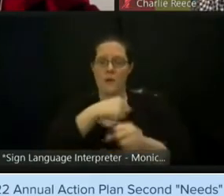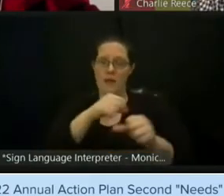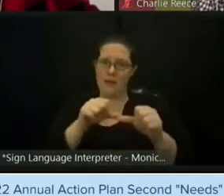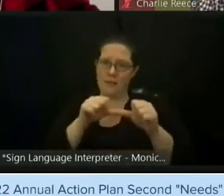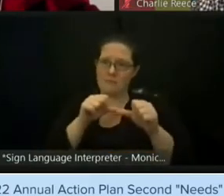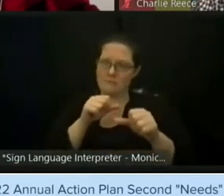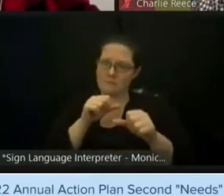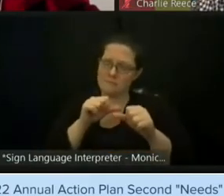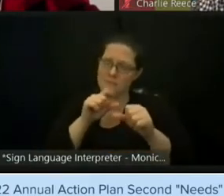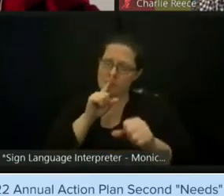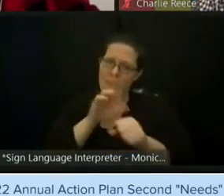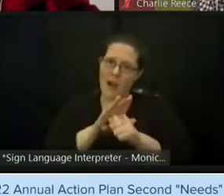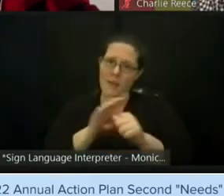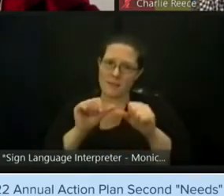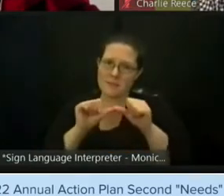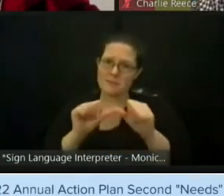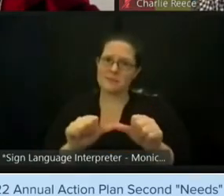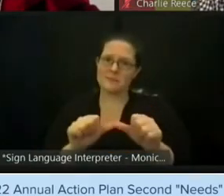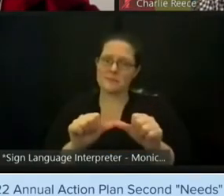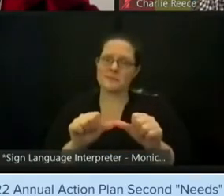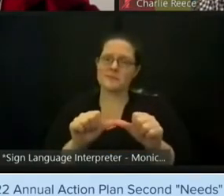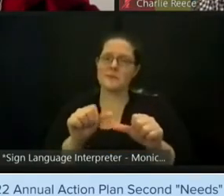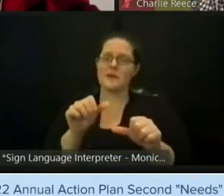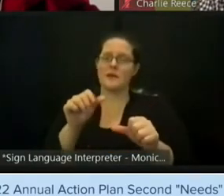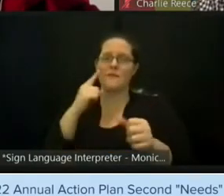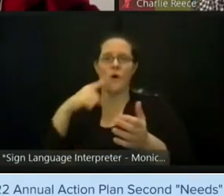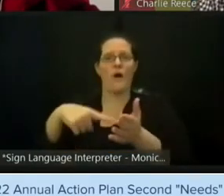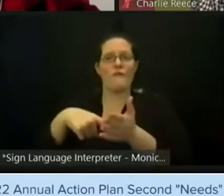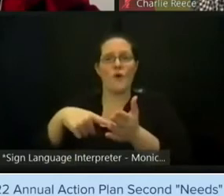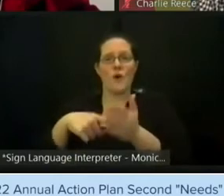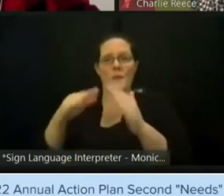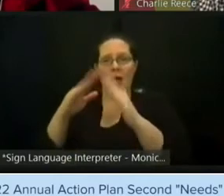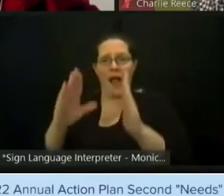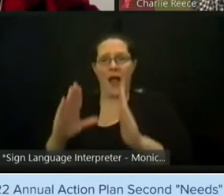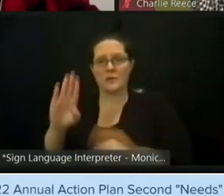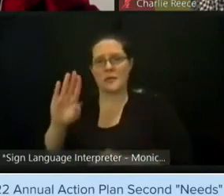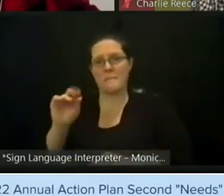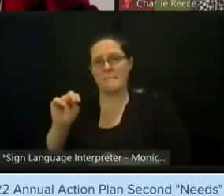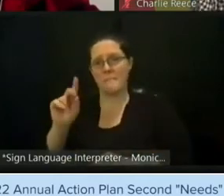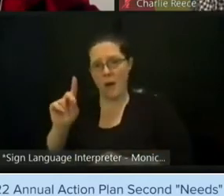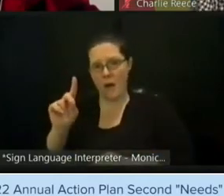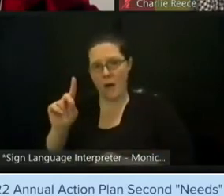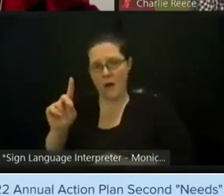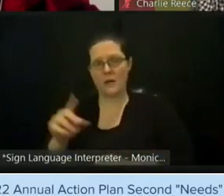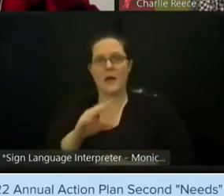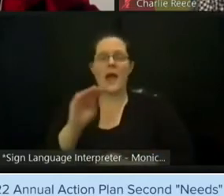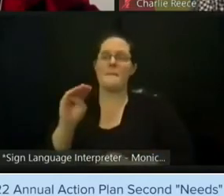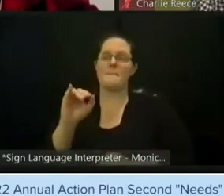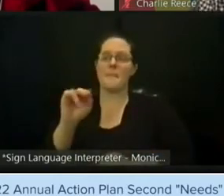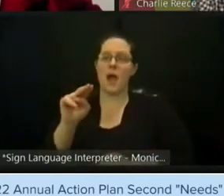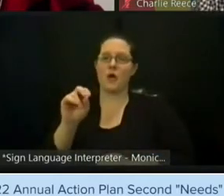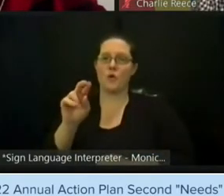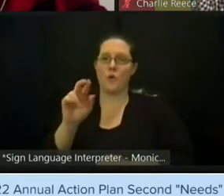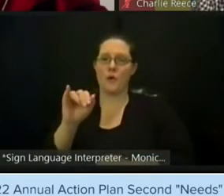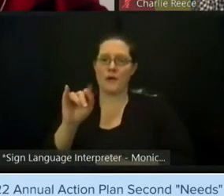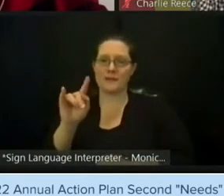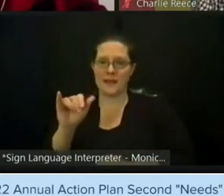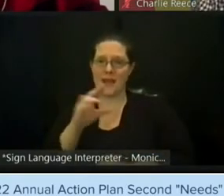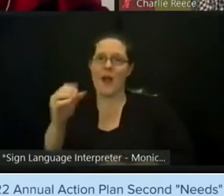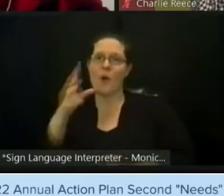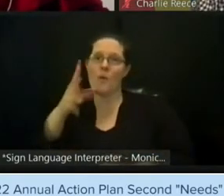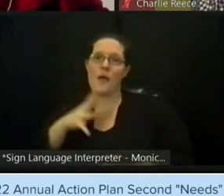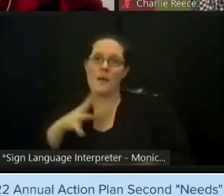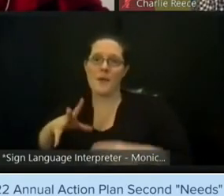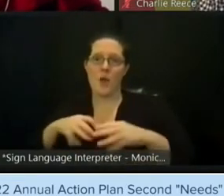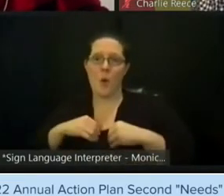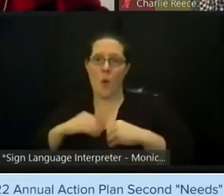our word on the affordable housing bond and the minority and women-owned business